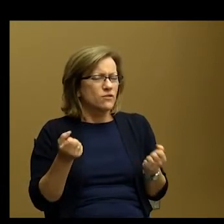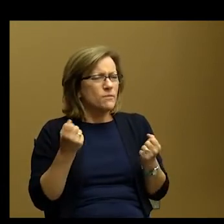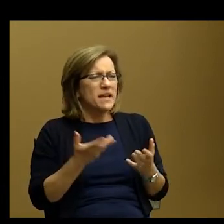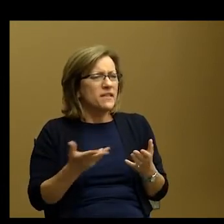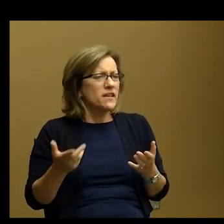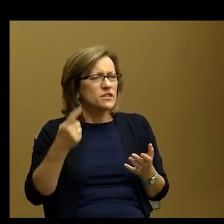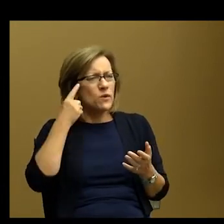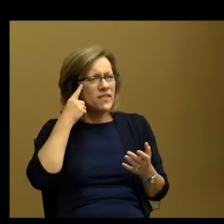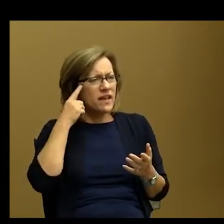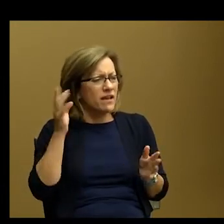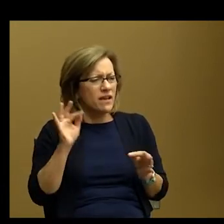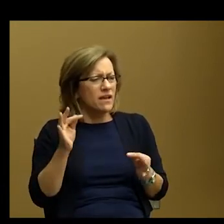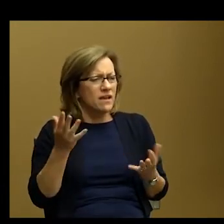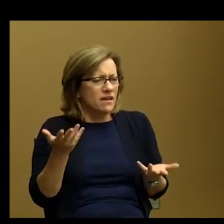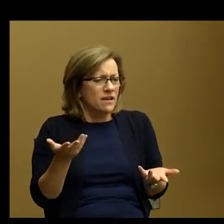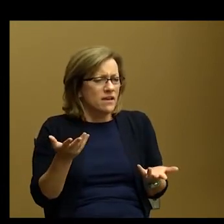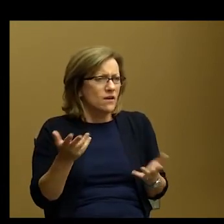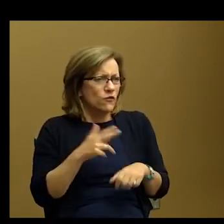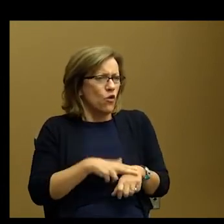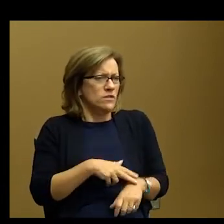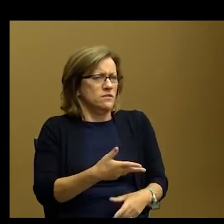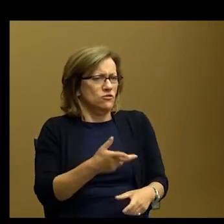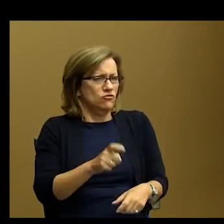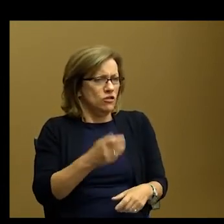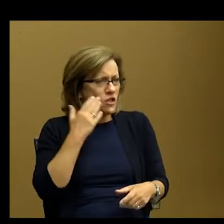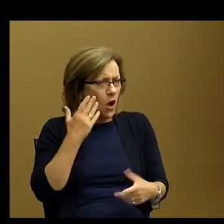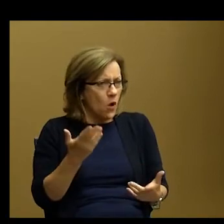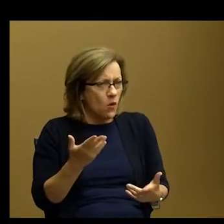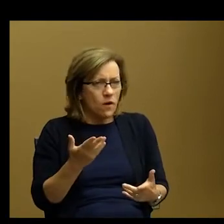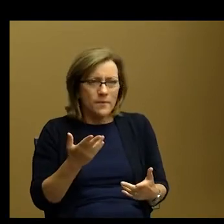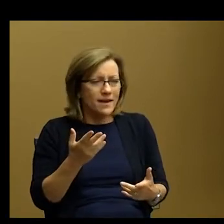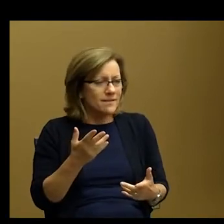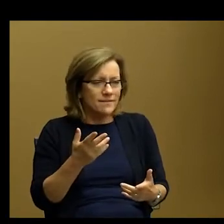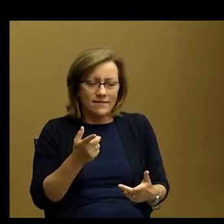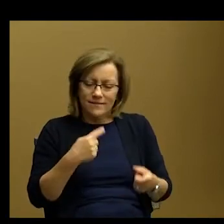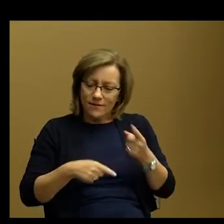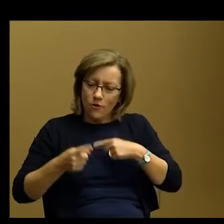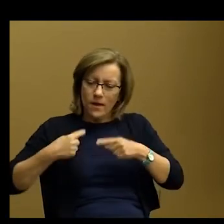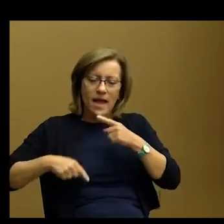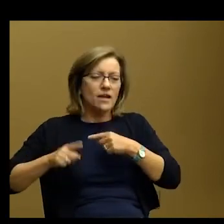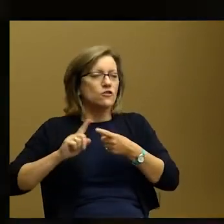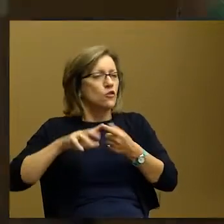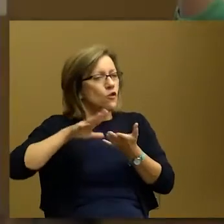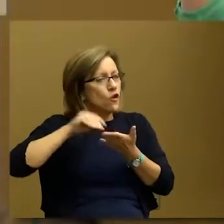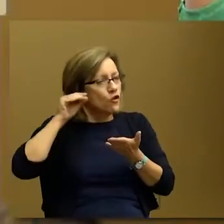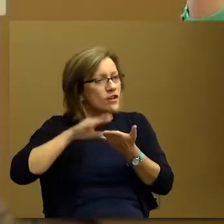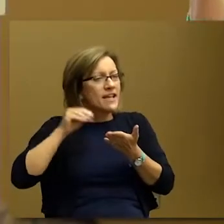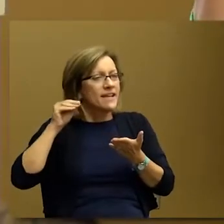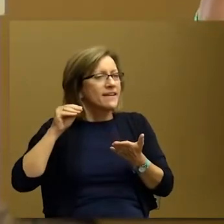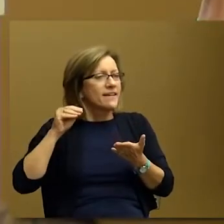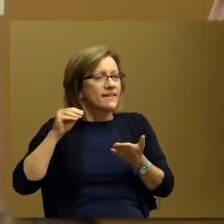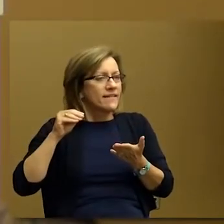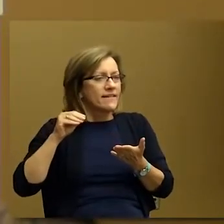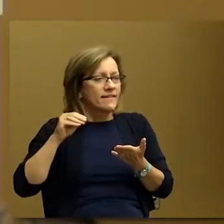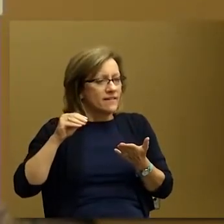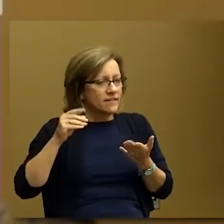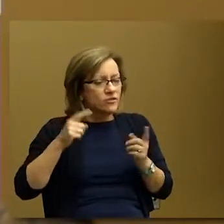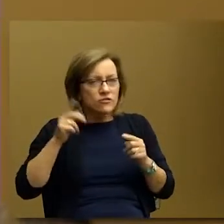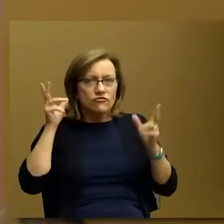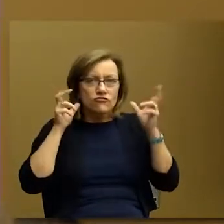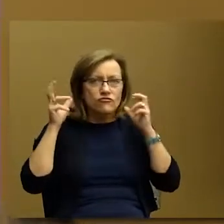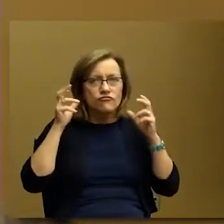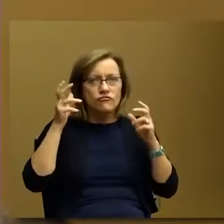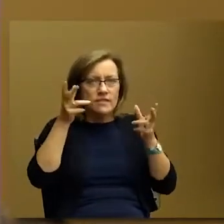for granted. I'll go back to that incidental learning, folks. And we